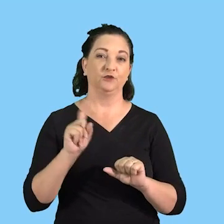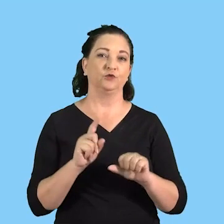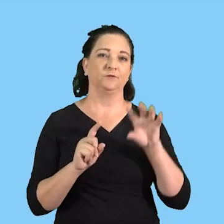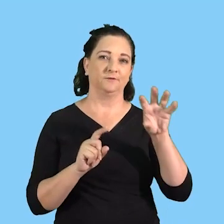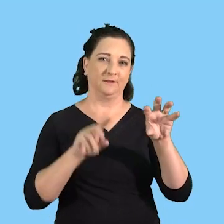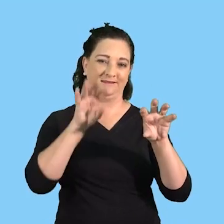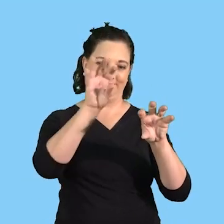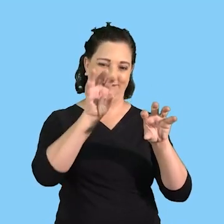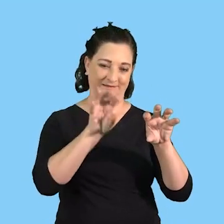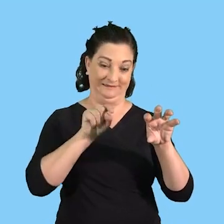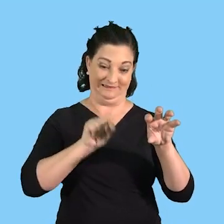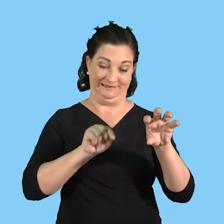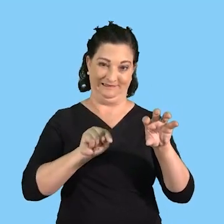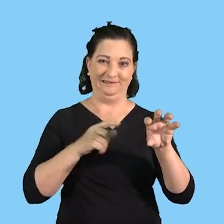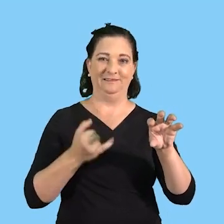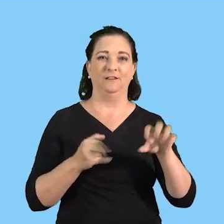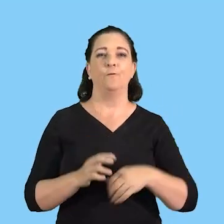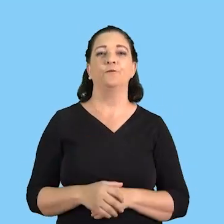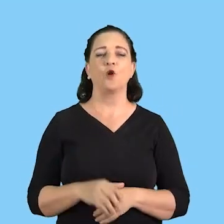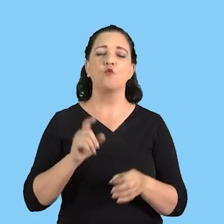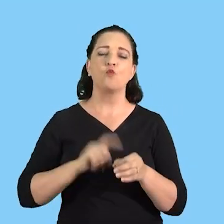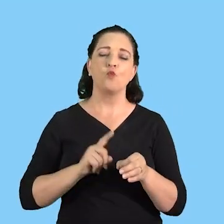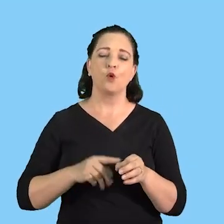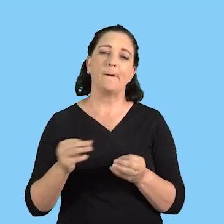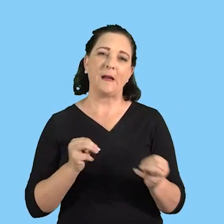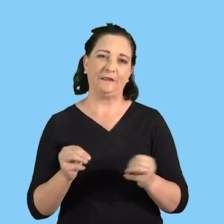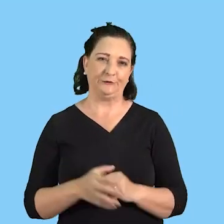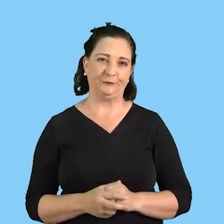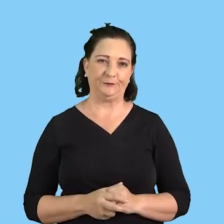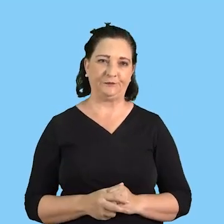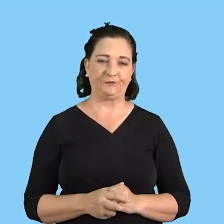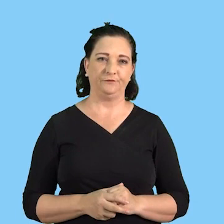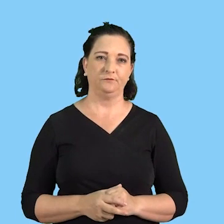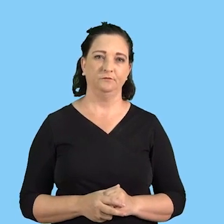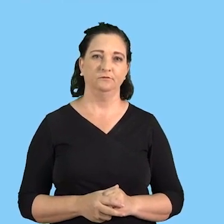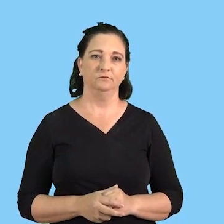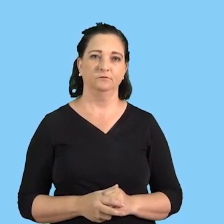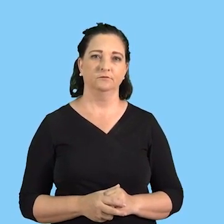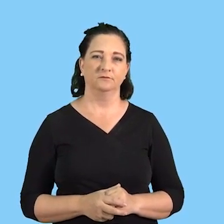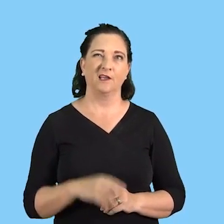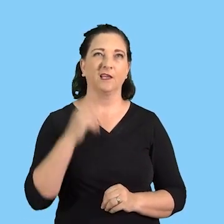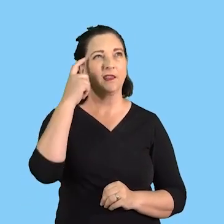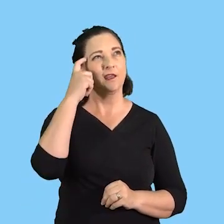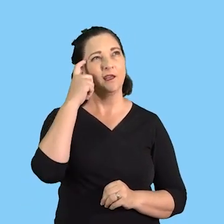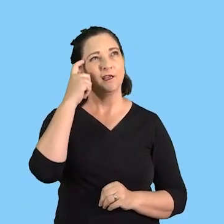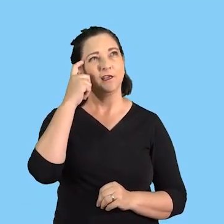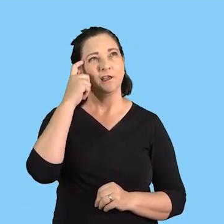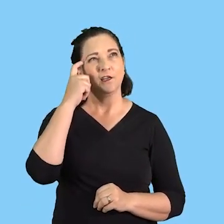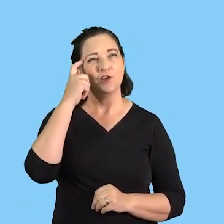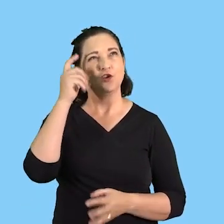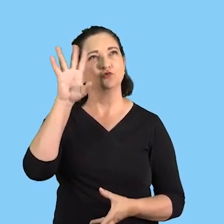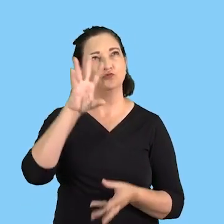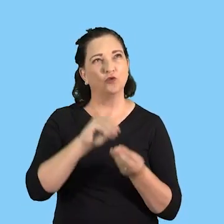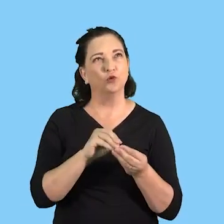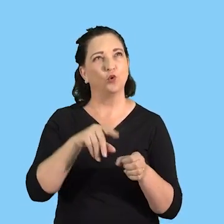Let's then look at our total quality management. Now you would ask yourself, what is